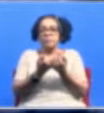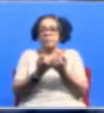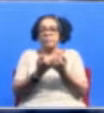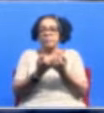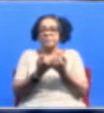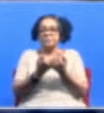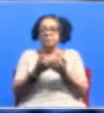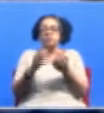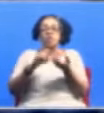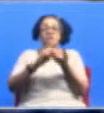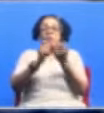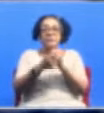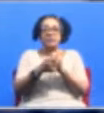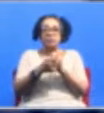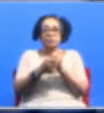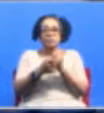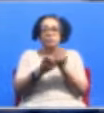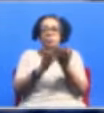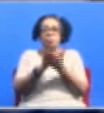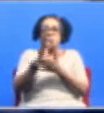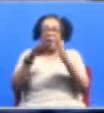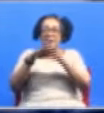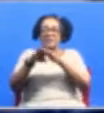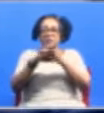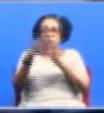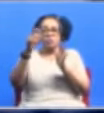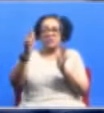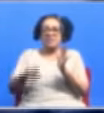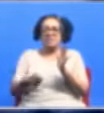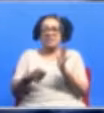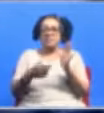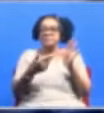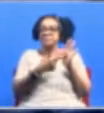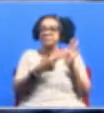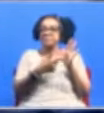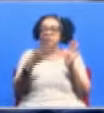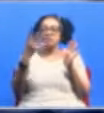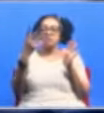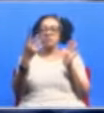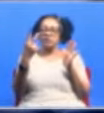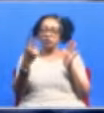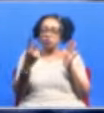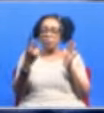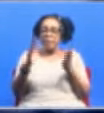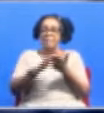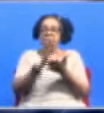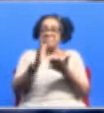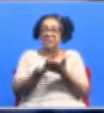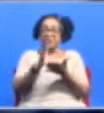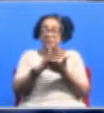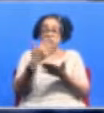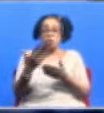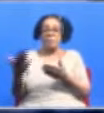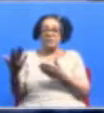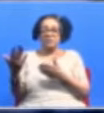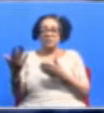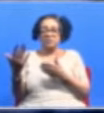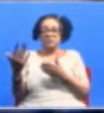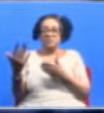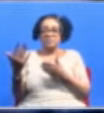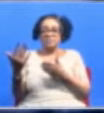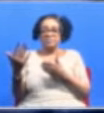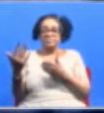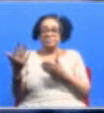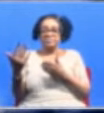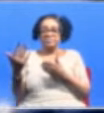social transformation through access to justice. It's a 42-page document. 42-page document. I think